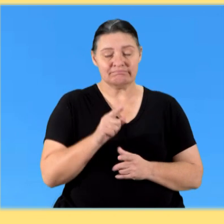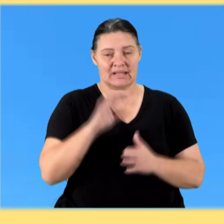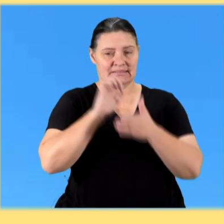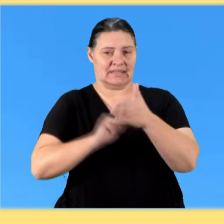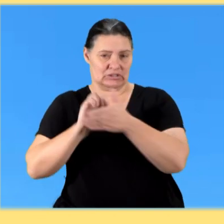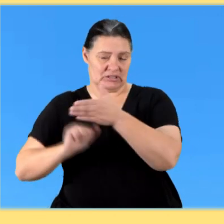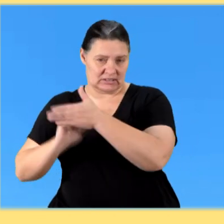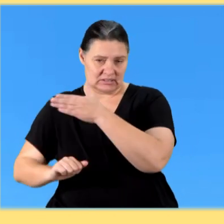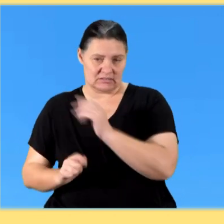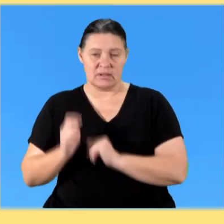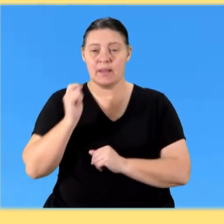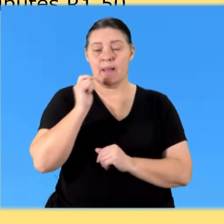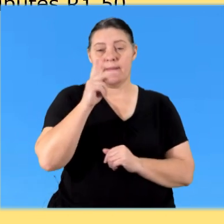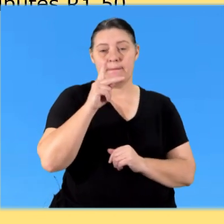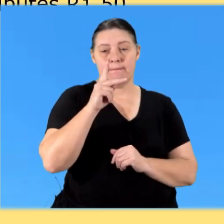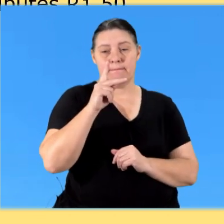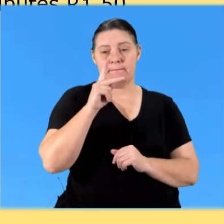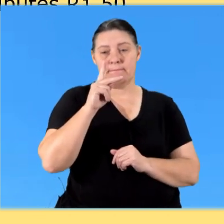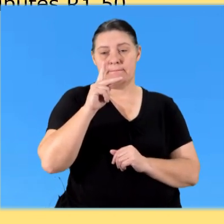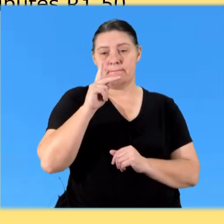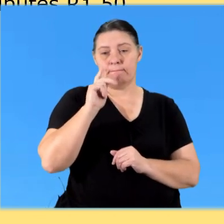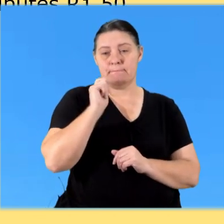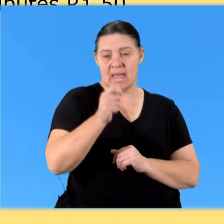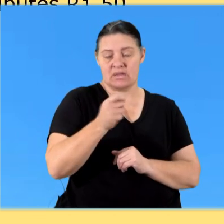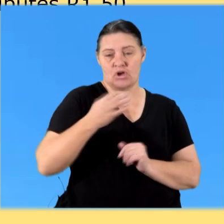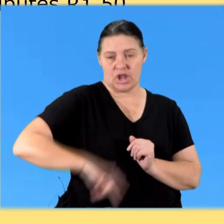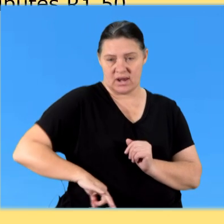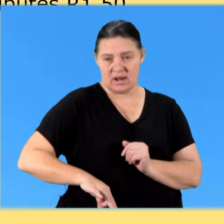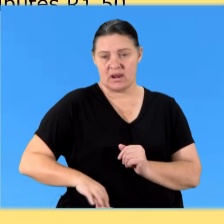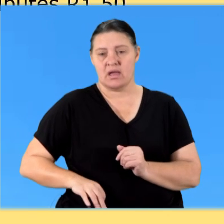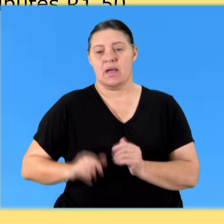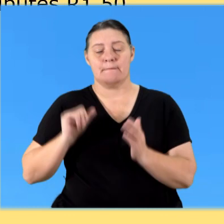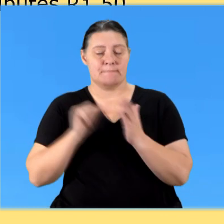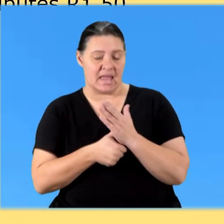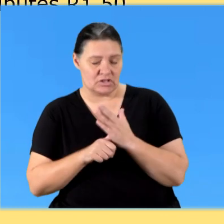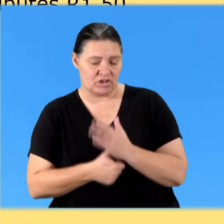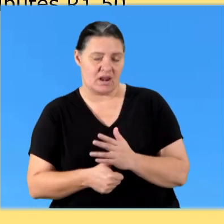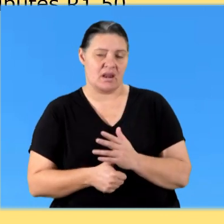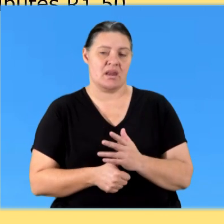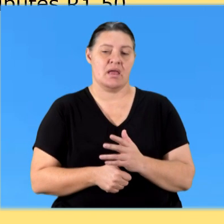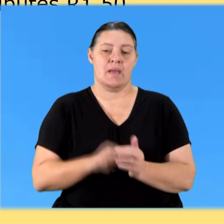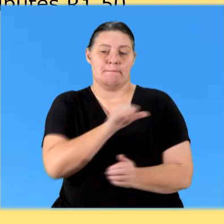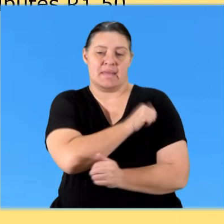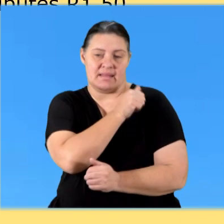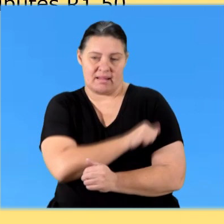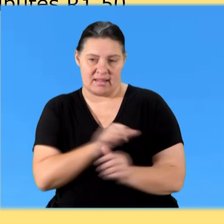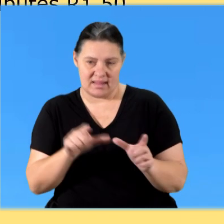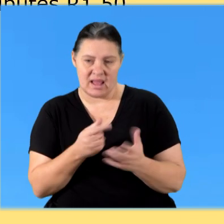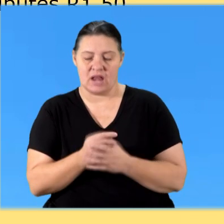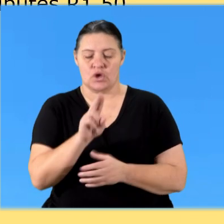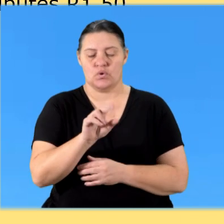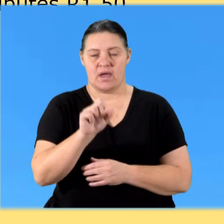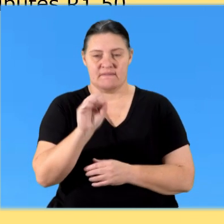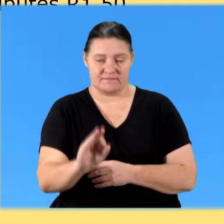Here are the deductions. We have pay as you earn, we have pension fund, we have medical aid, as well as